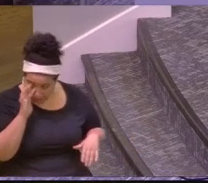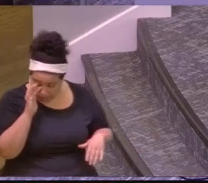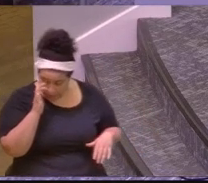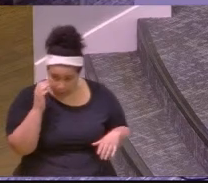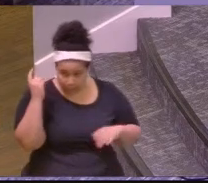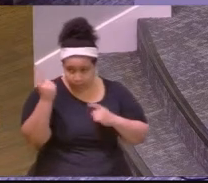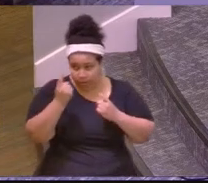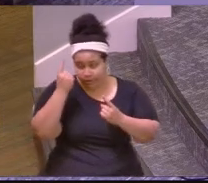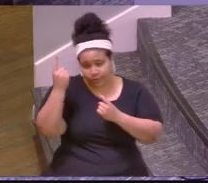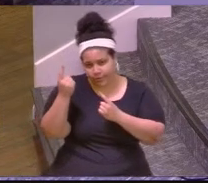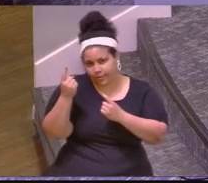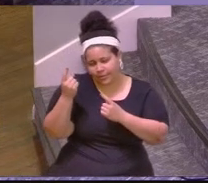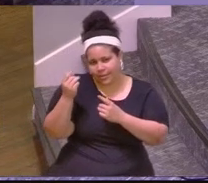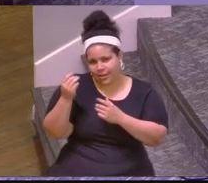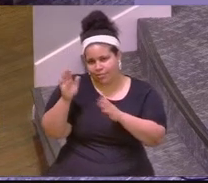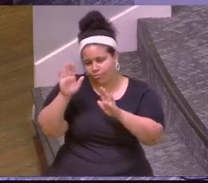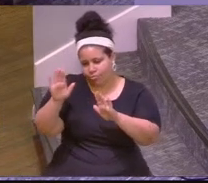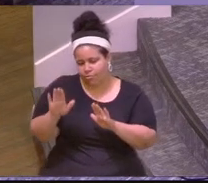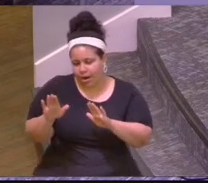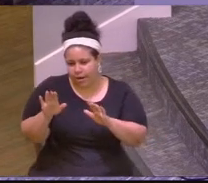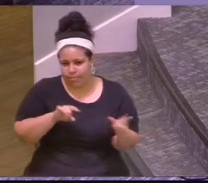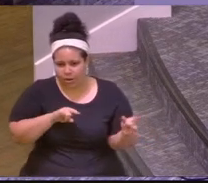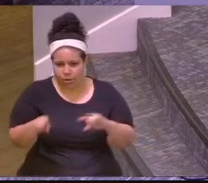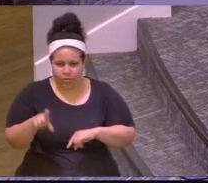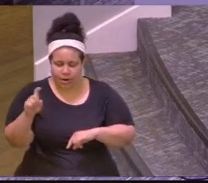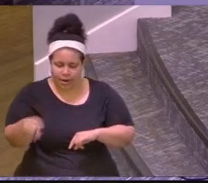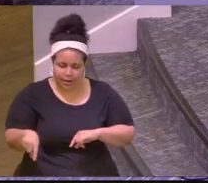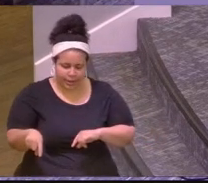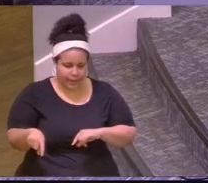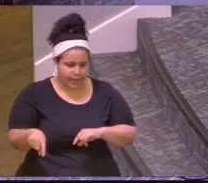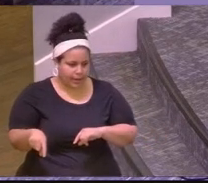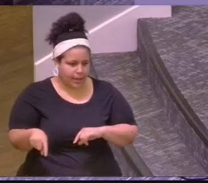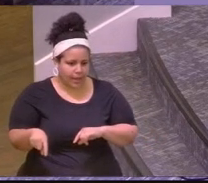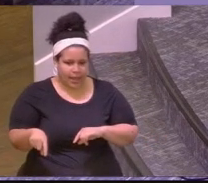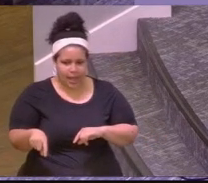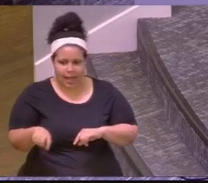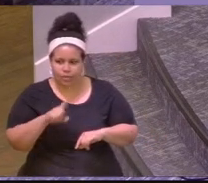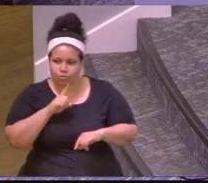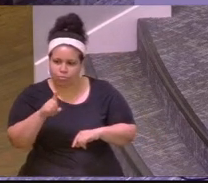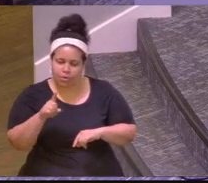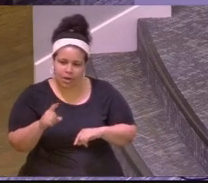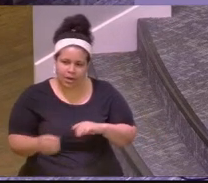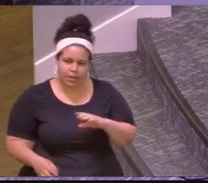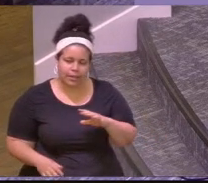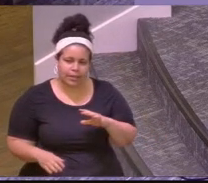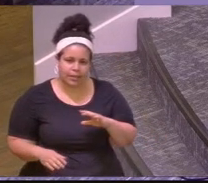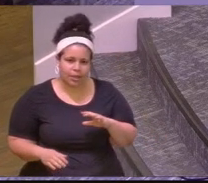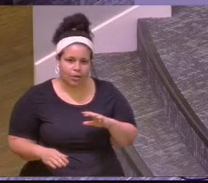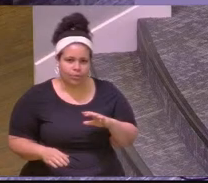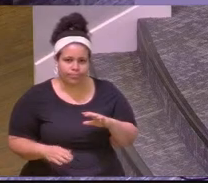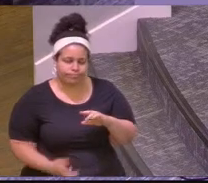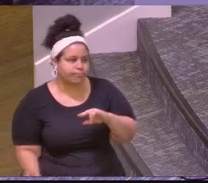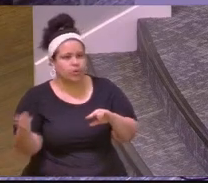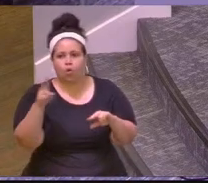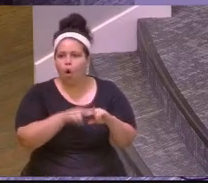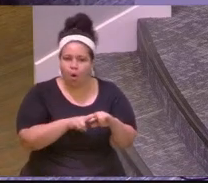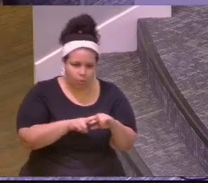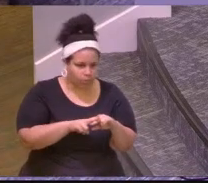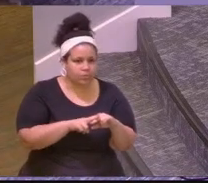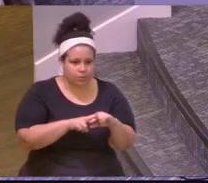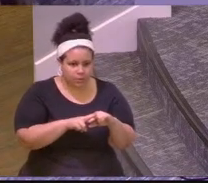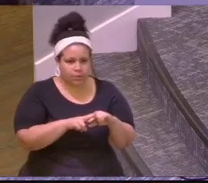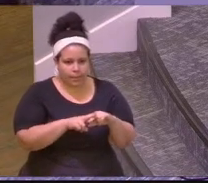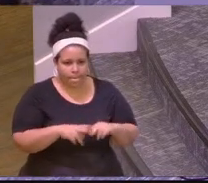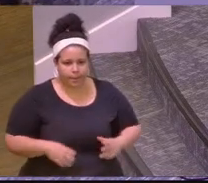already being there, the need has grown in terms of more early learning space that's going to be required. So